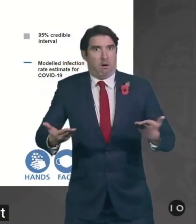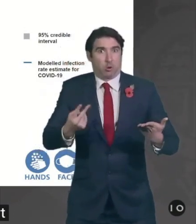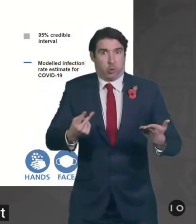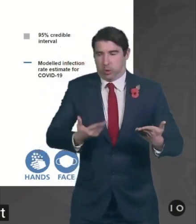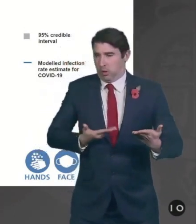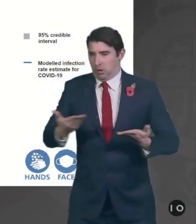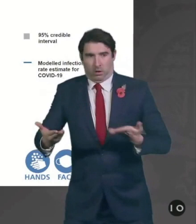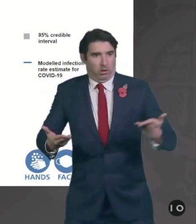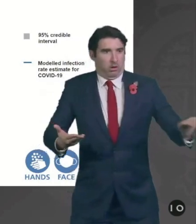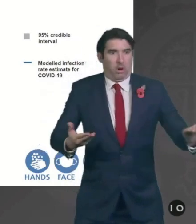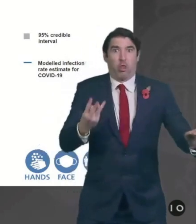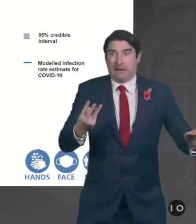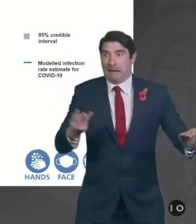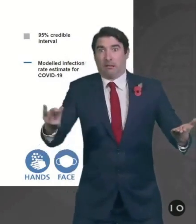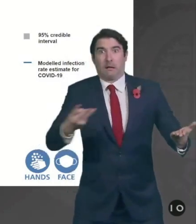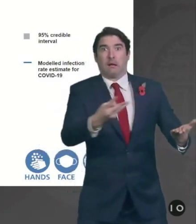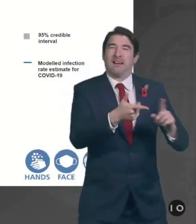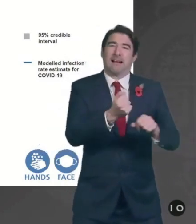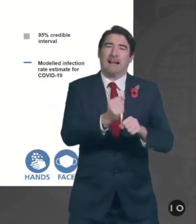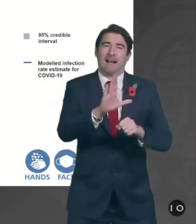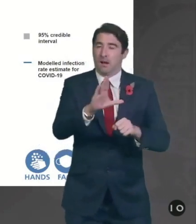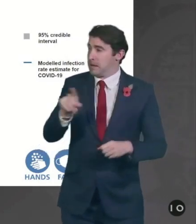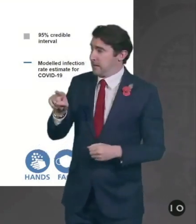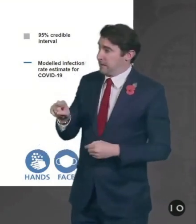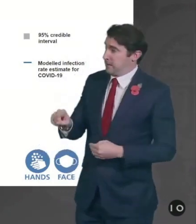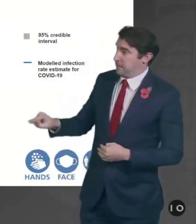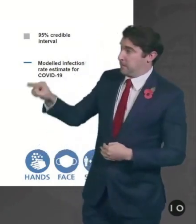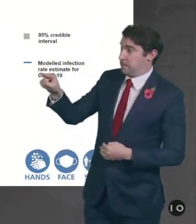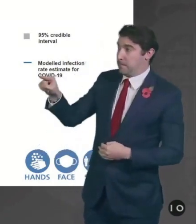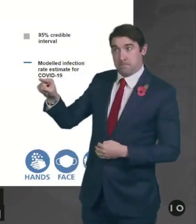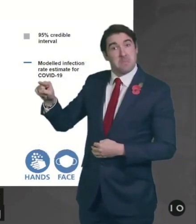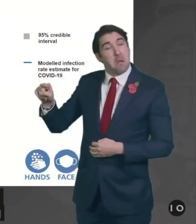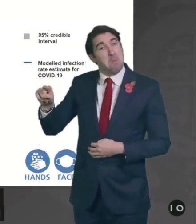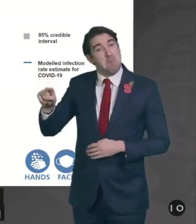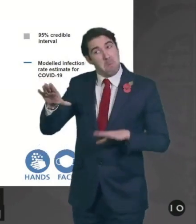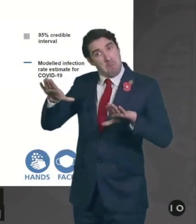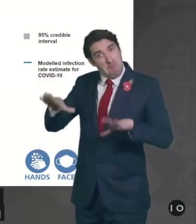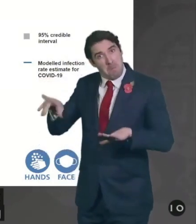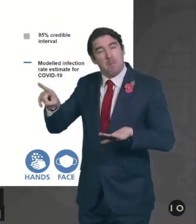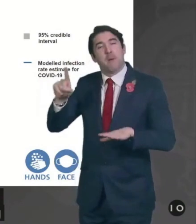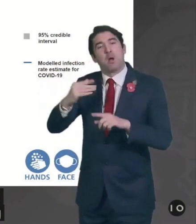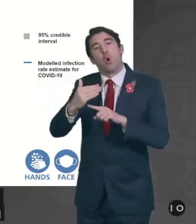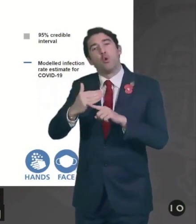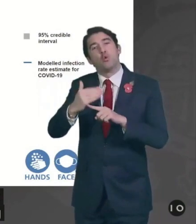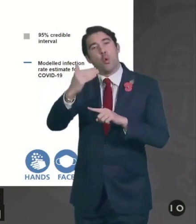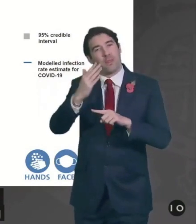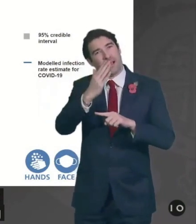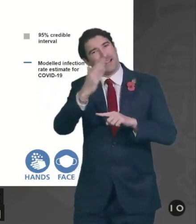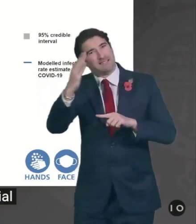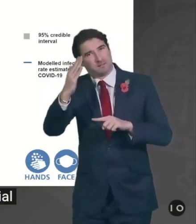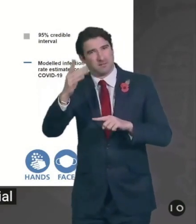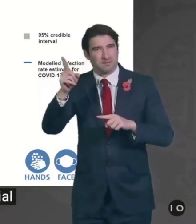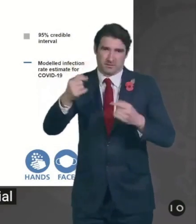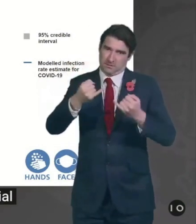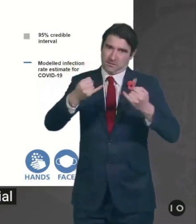the northeast, where they have been taking additional measures, substantial additional measures, and there is some evidence of some